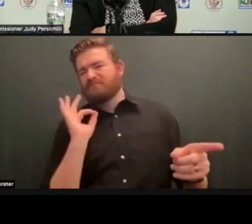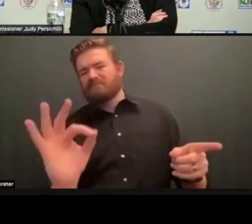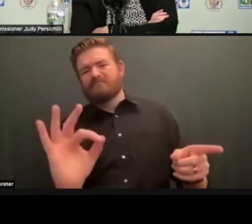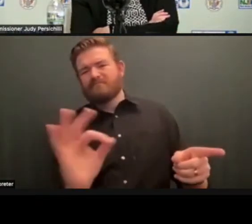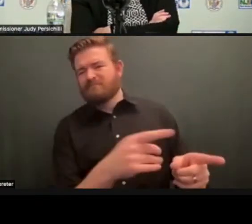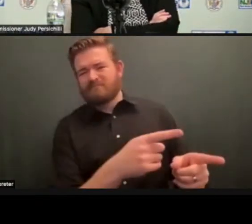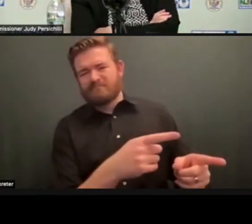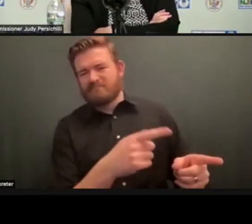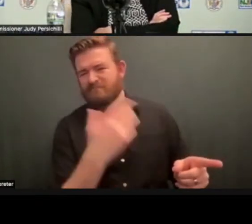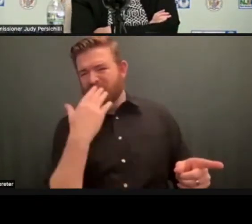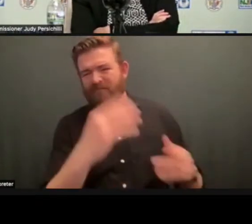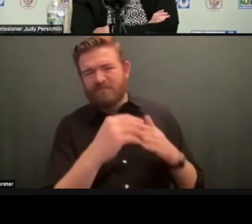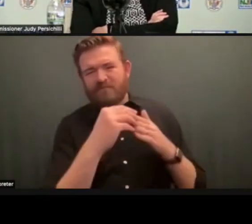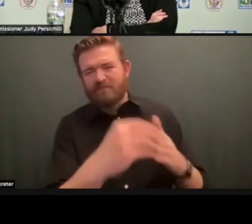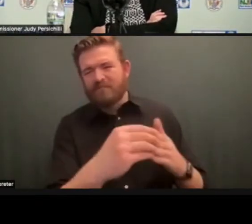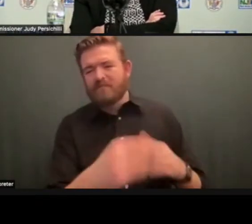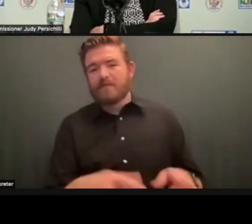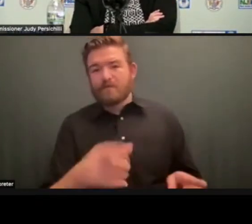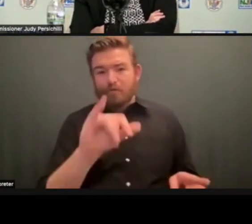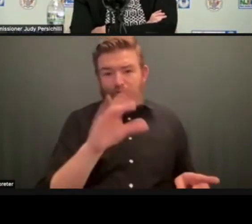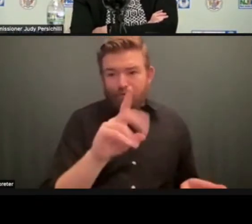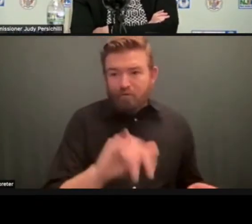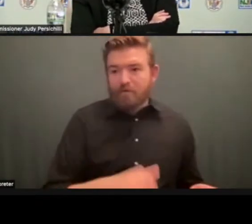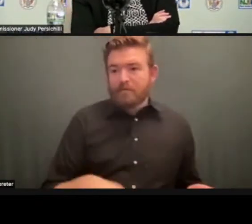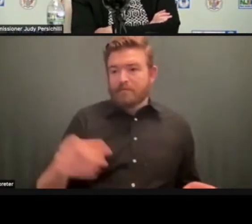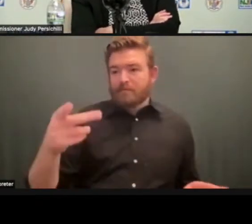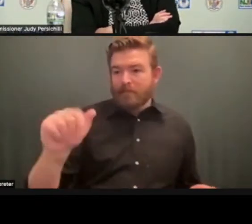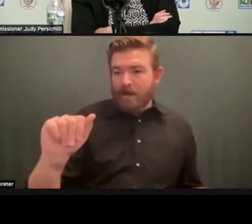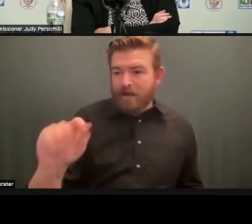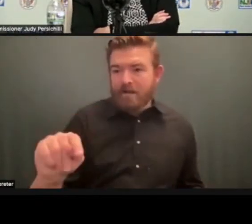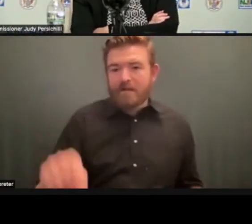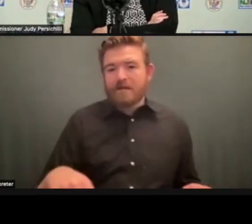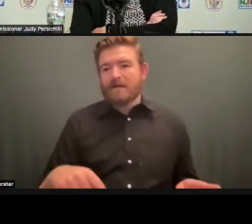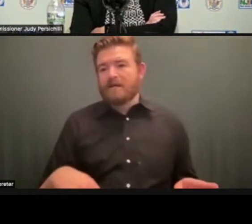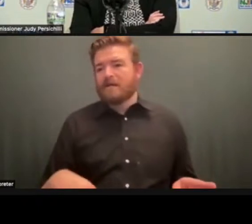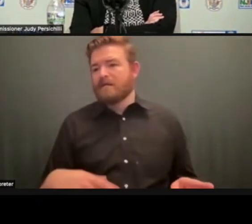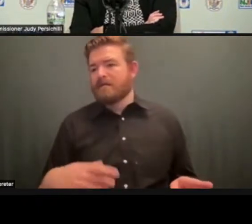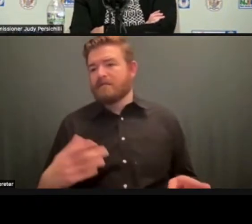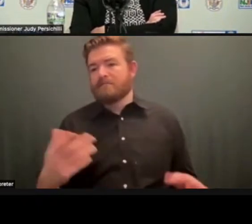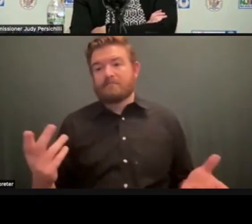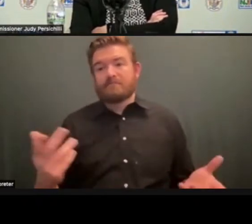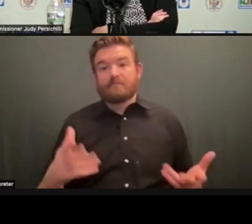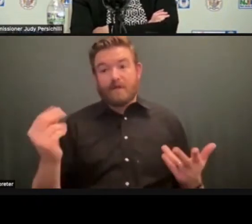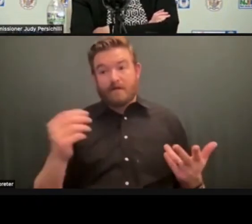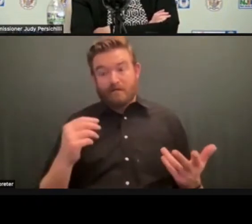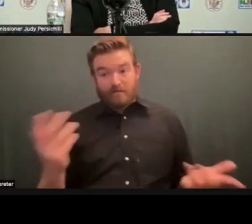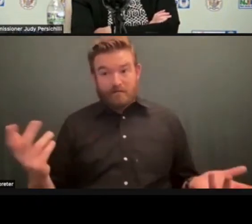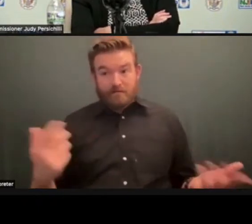others. And thirdly, in today's day and age, I'm in my home in Middletown, but